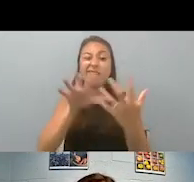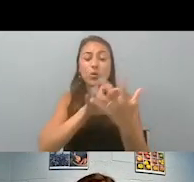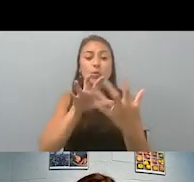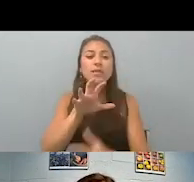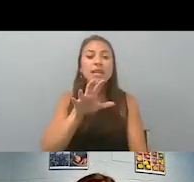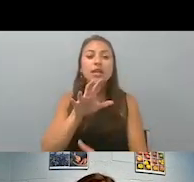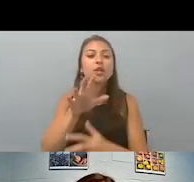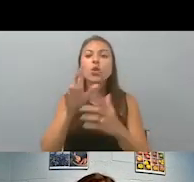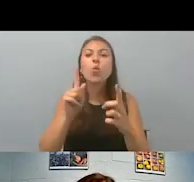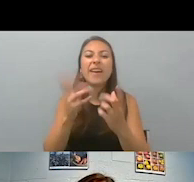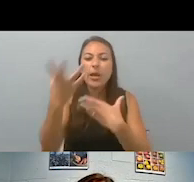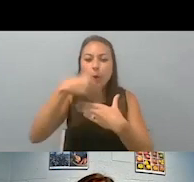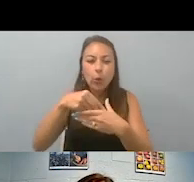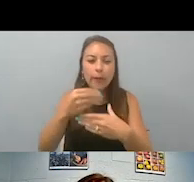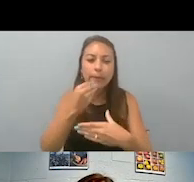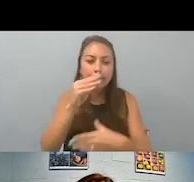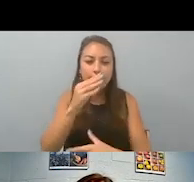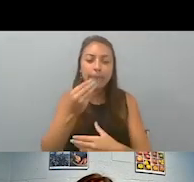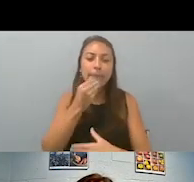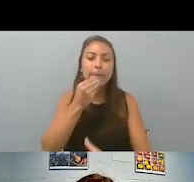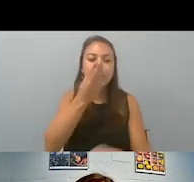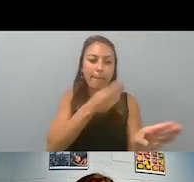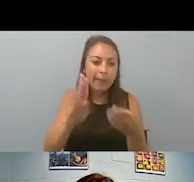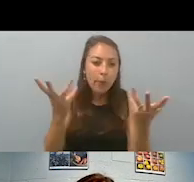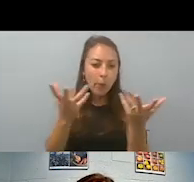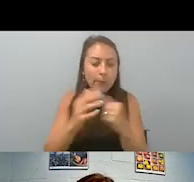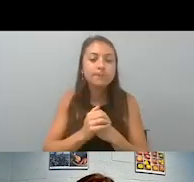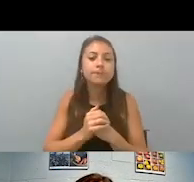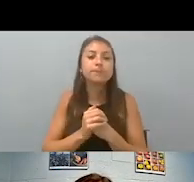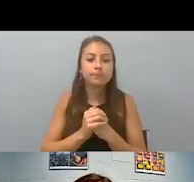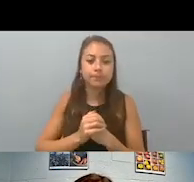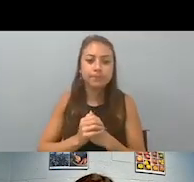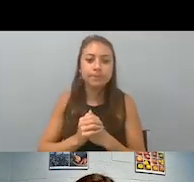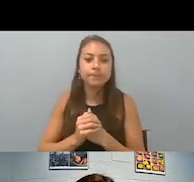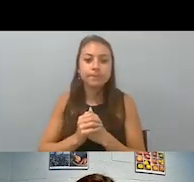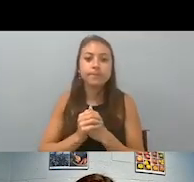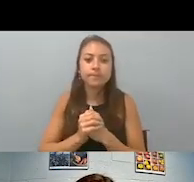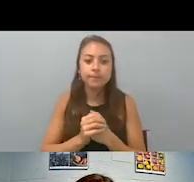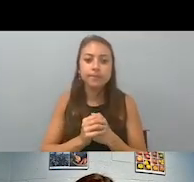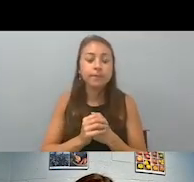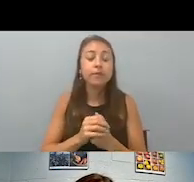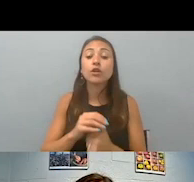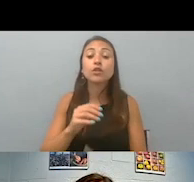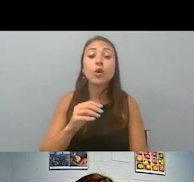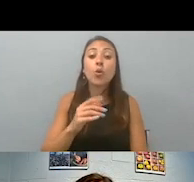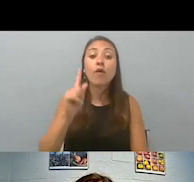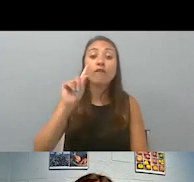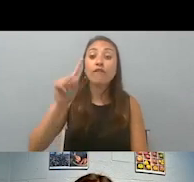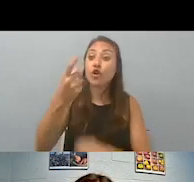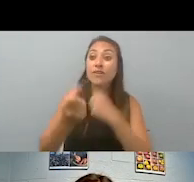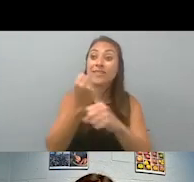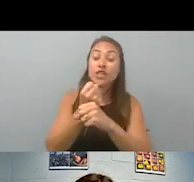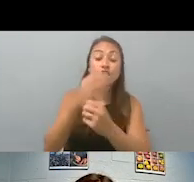components of the meal plan really mean? So I guess the fortunate thing for first year students is that